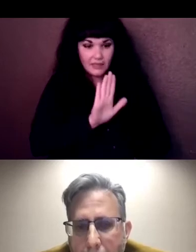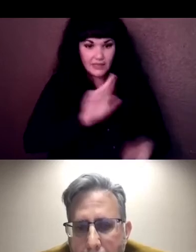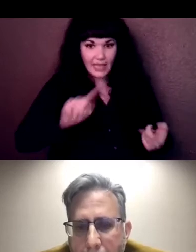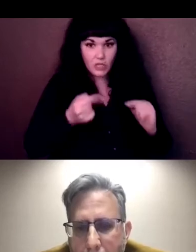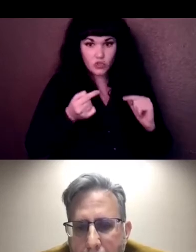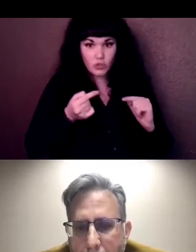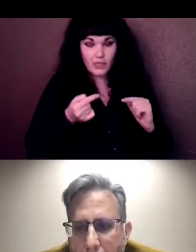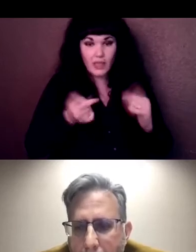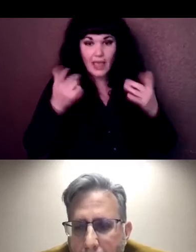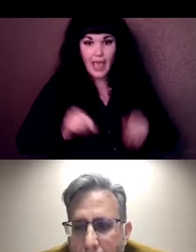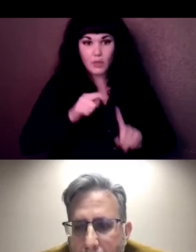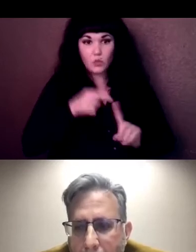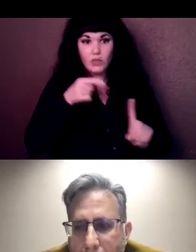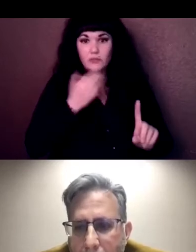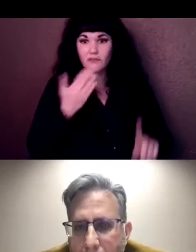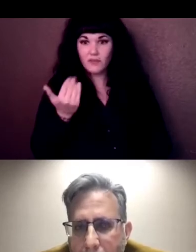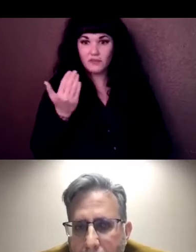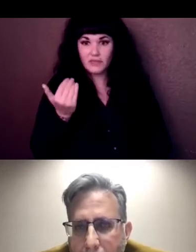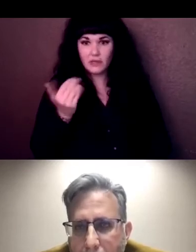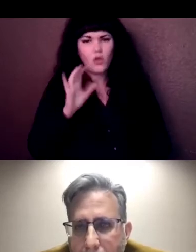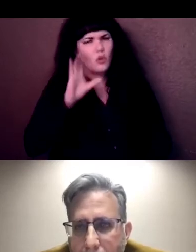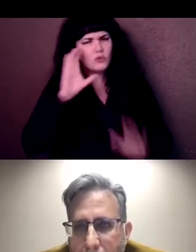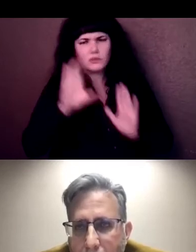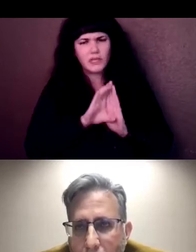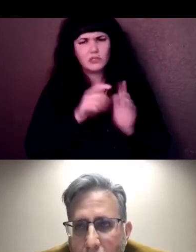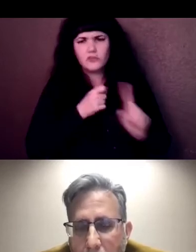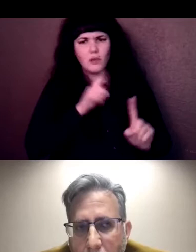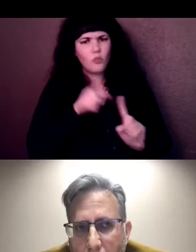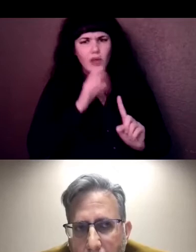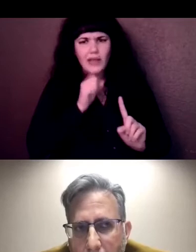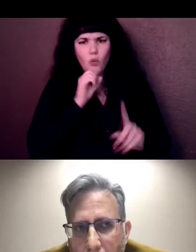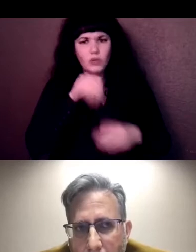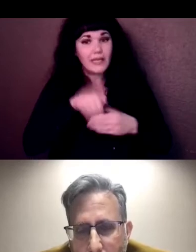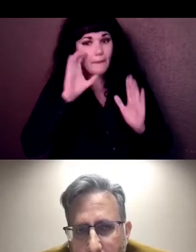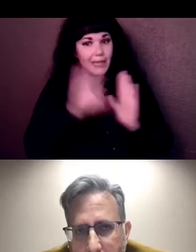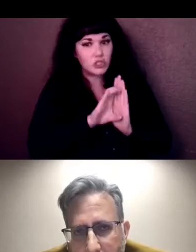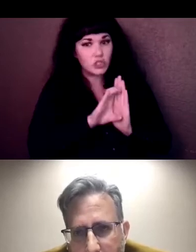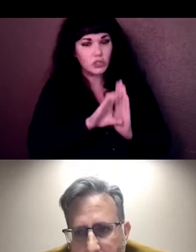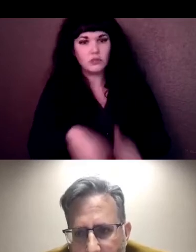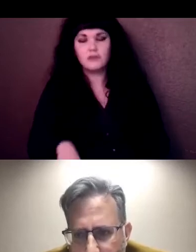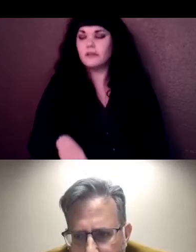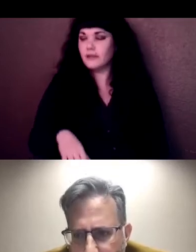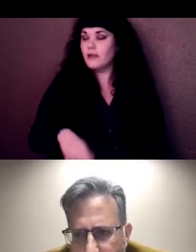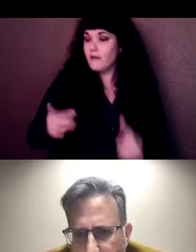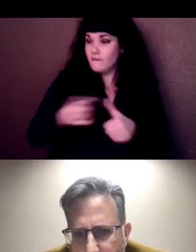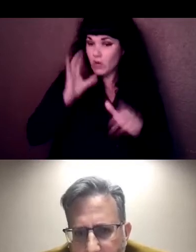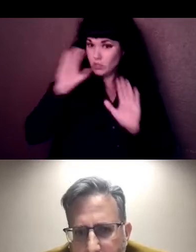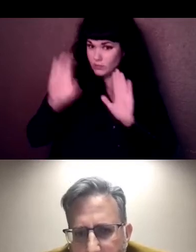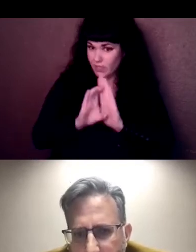he when those pictures were taken? Just to give us some idea. So the first picture that was